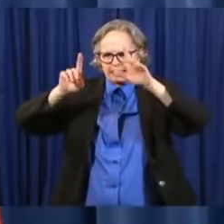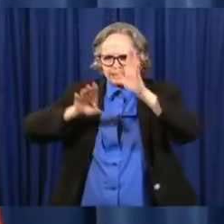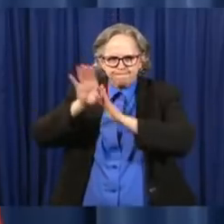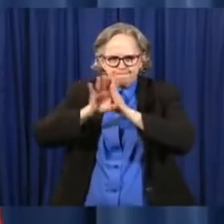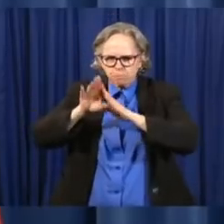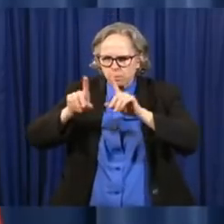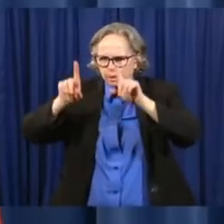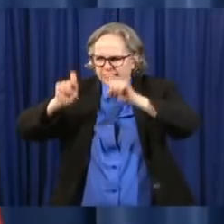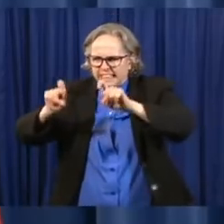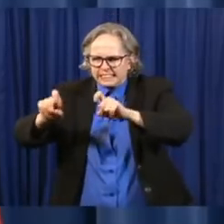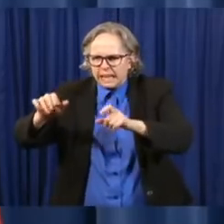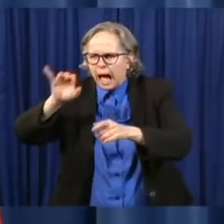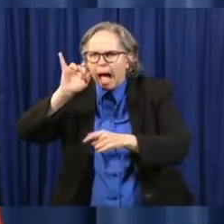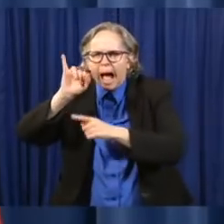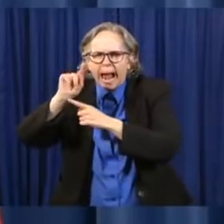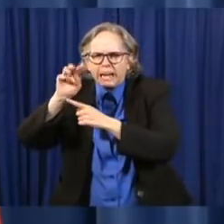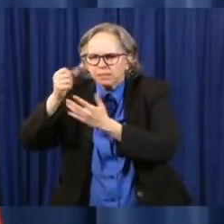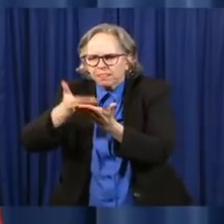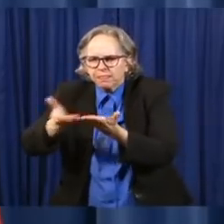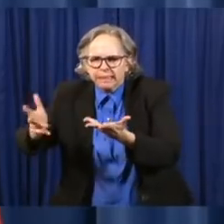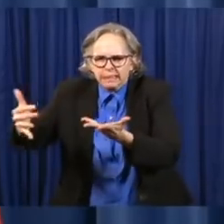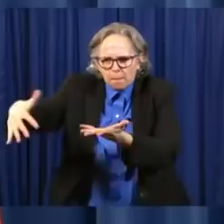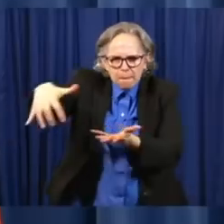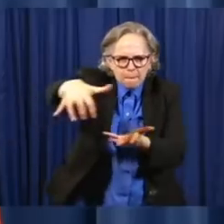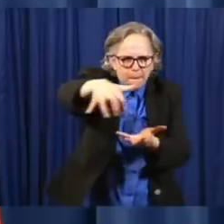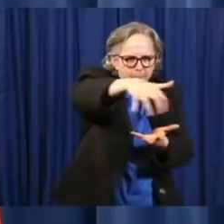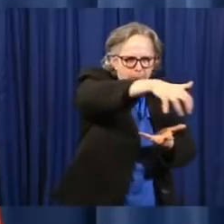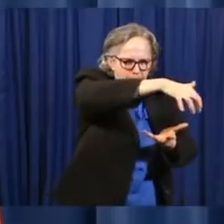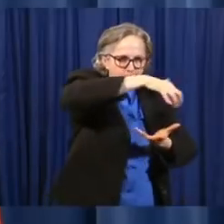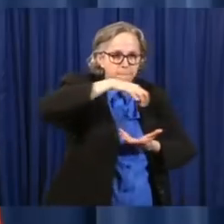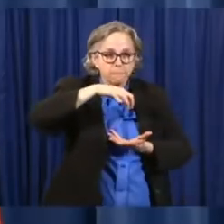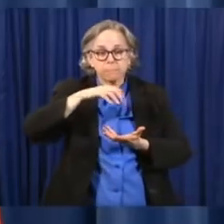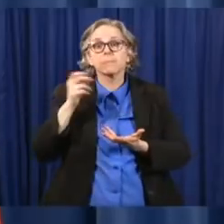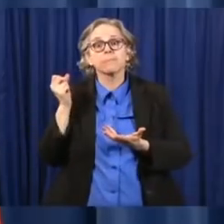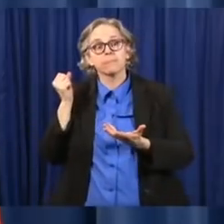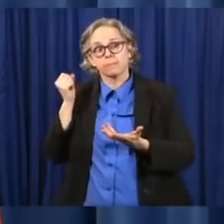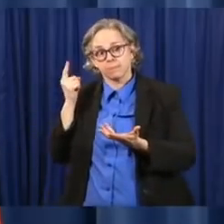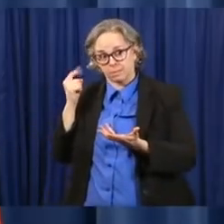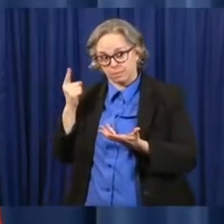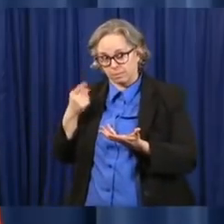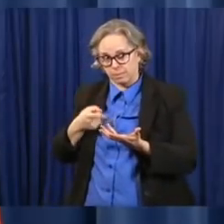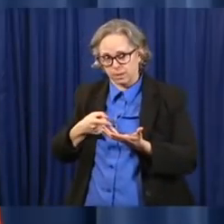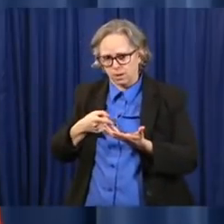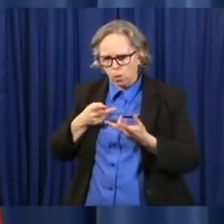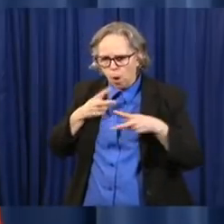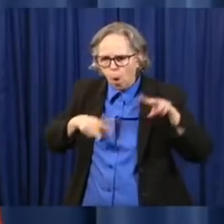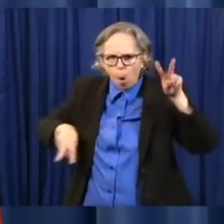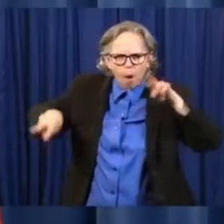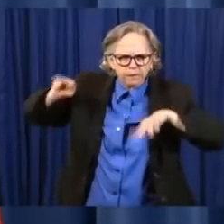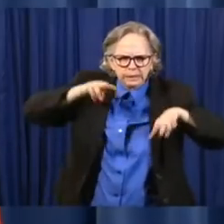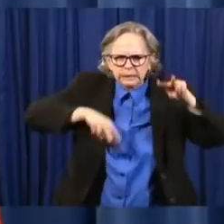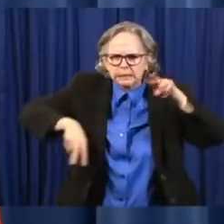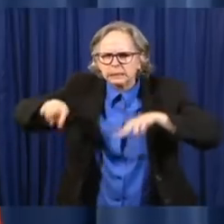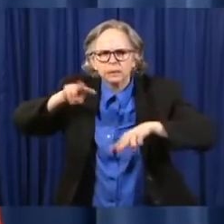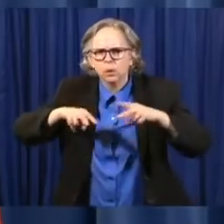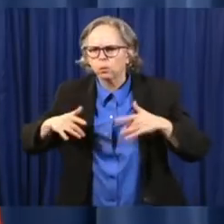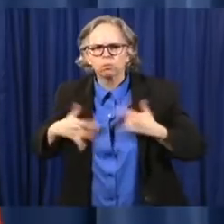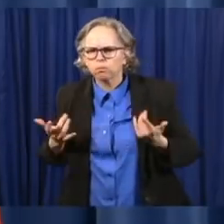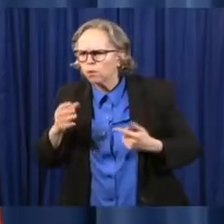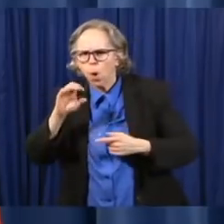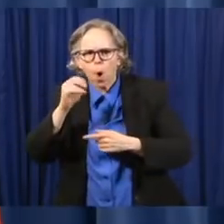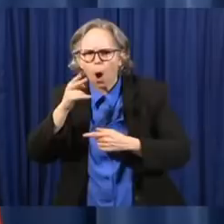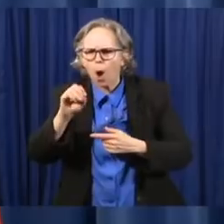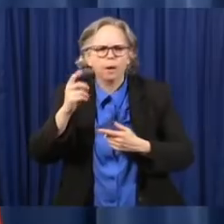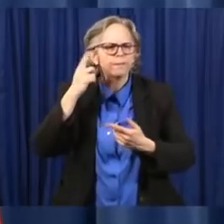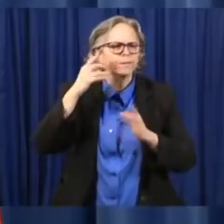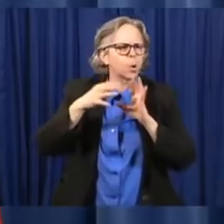to oversee what we are doing within the state of Ohio to make sure that we are maximizing the capability that we already